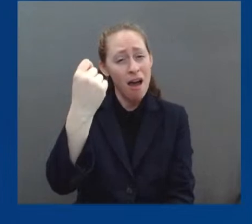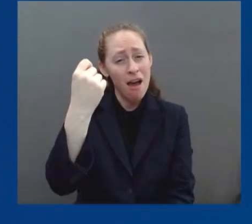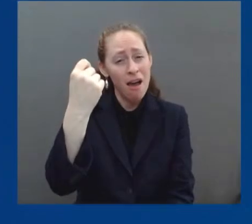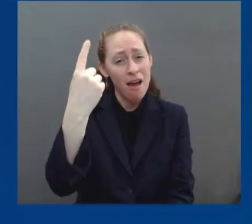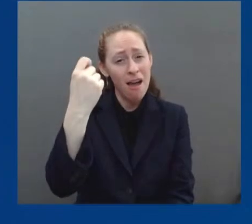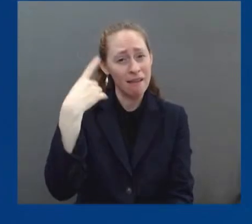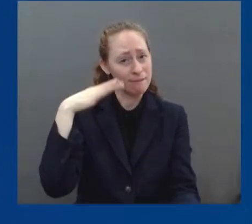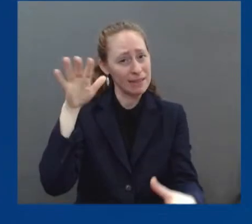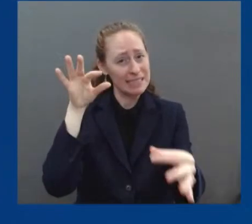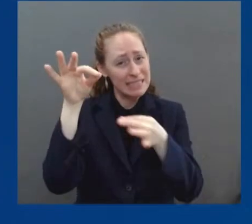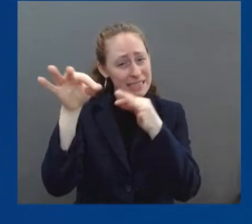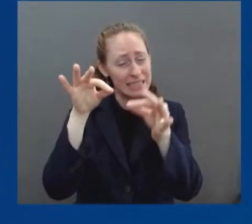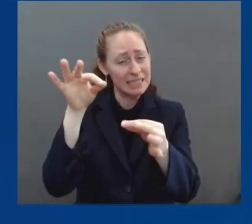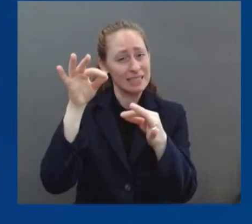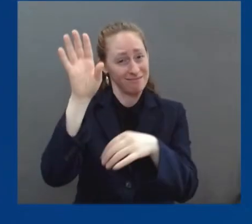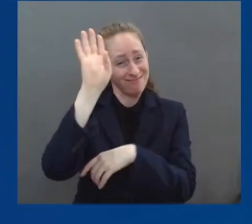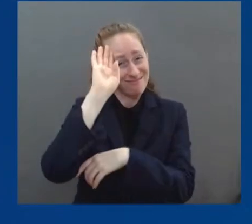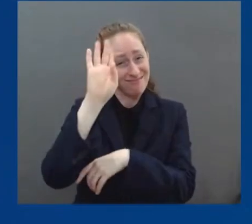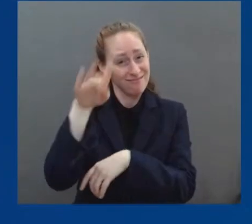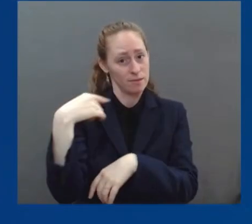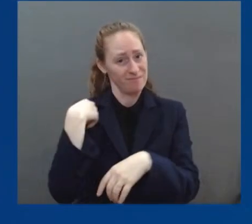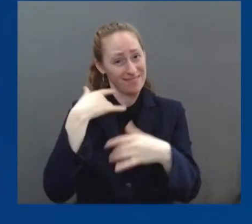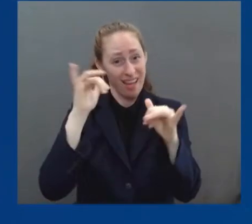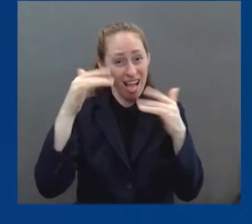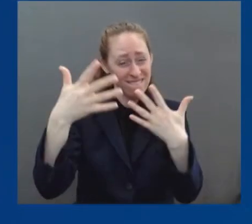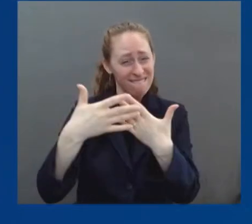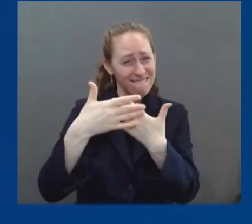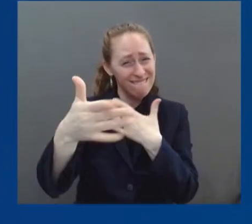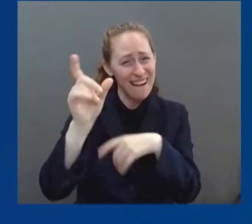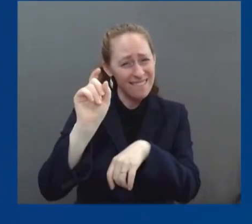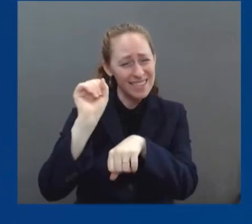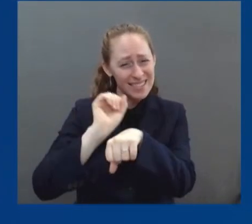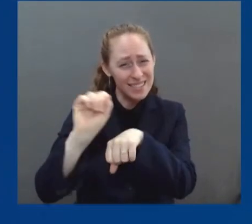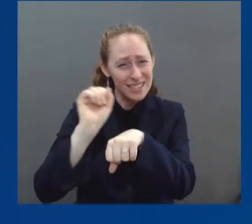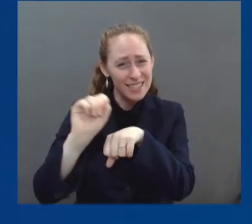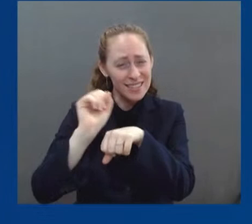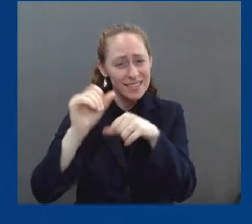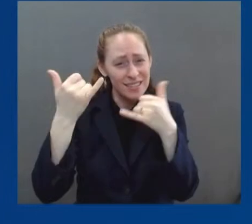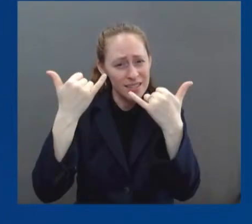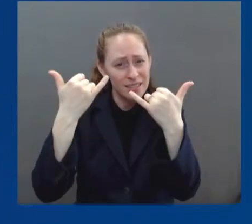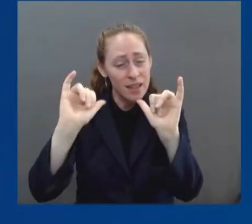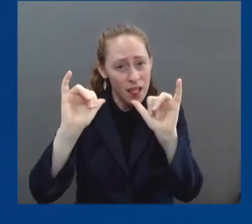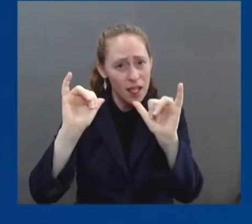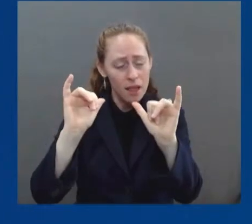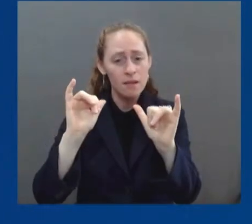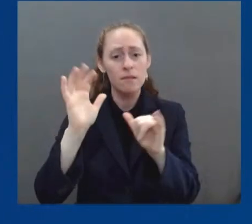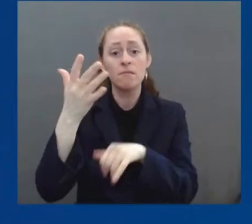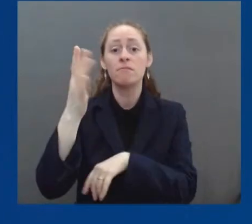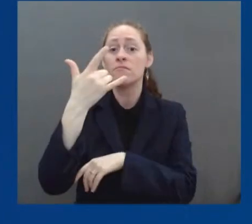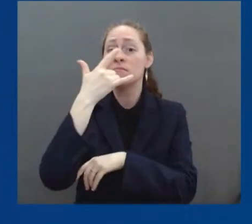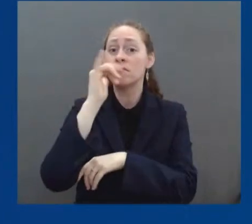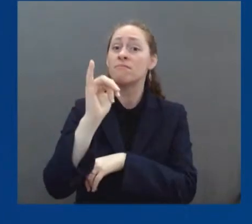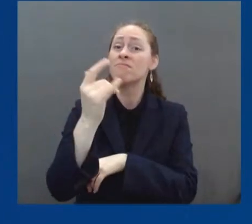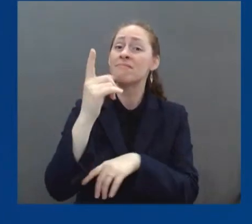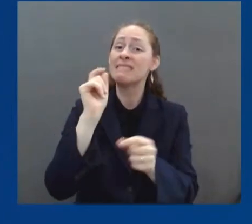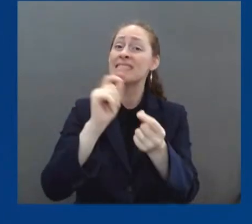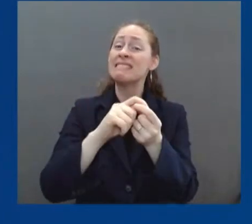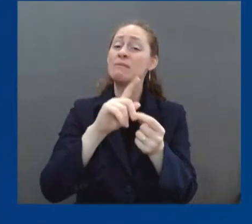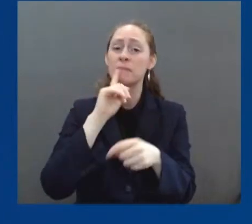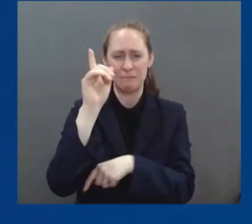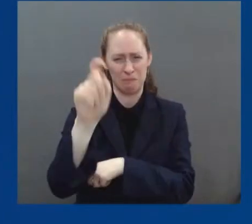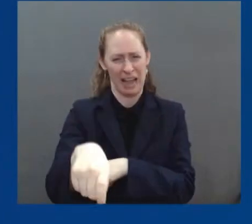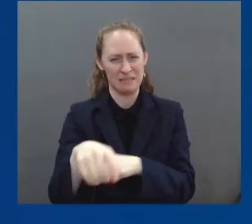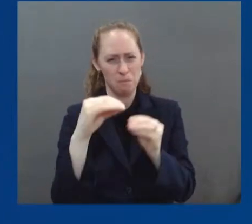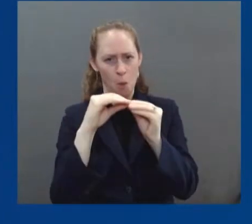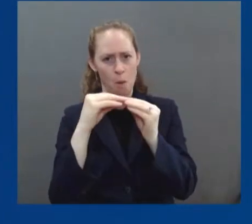needs additional funding from Congress to continue our fight against COVID. The administration requested emergency funds to ensure our